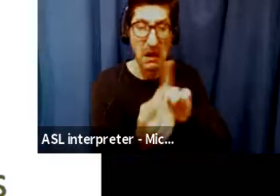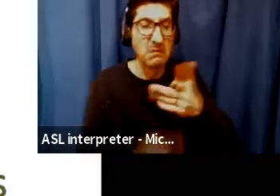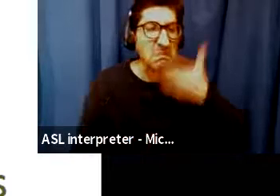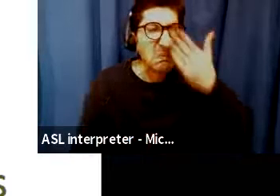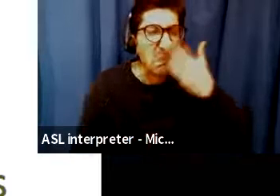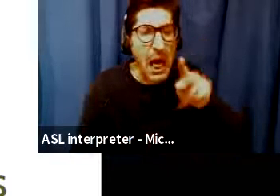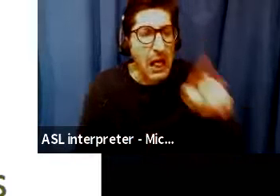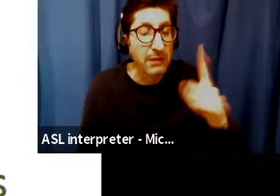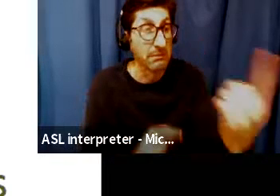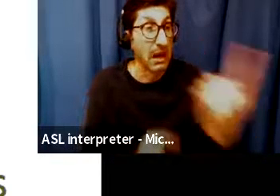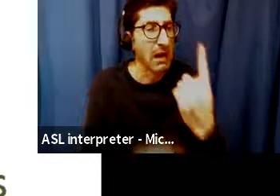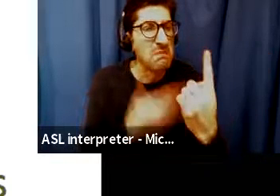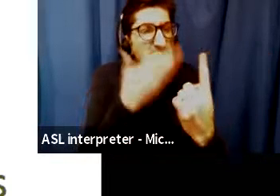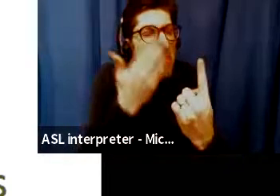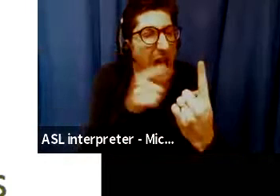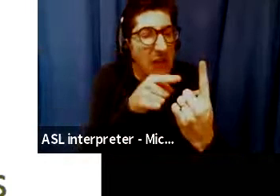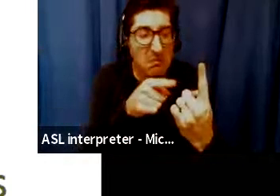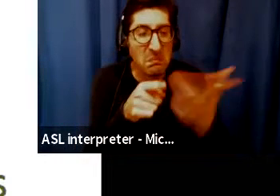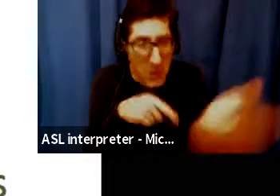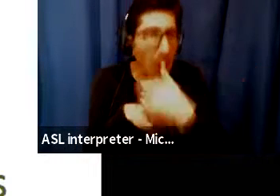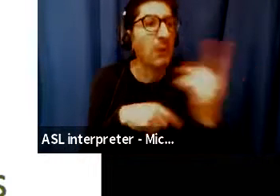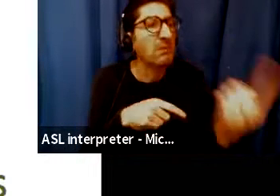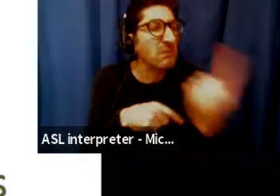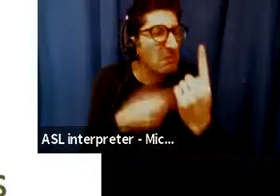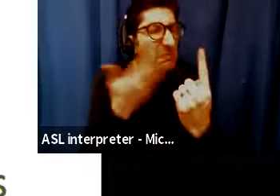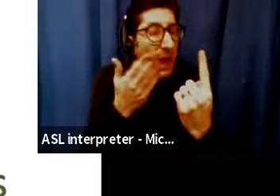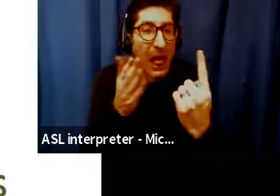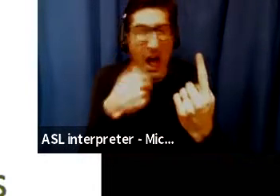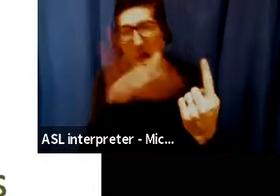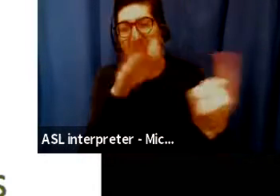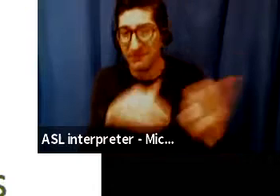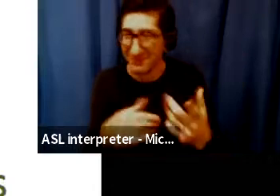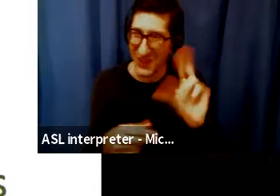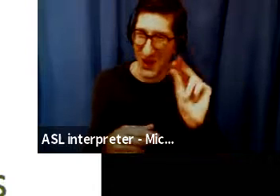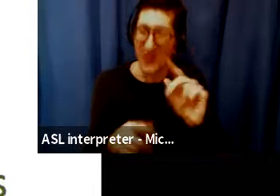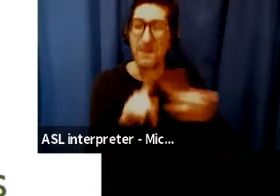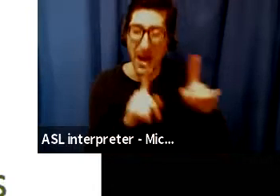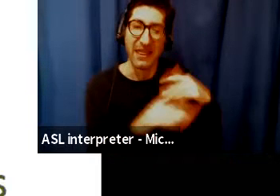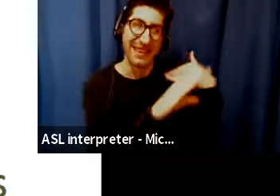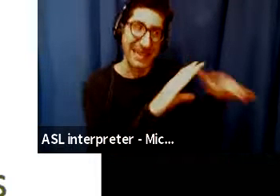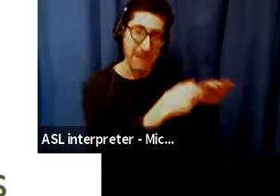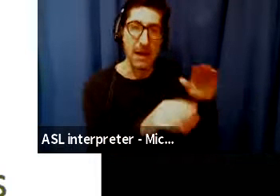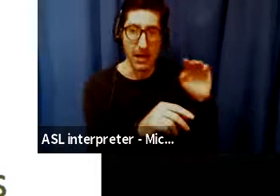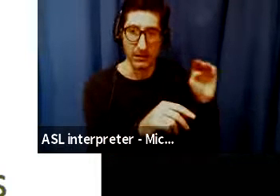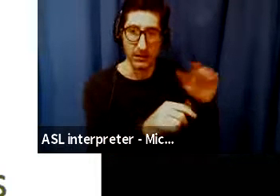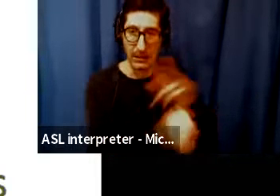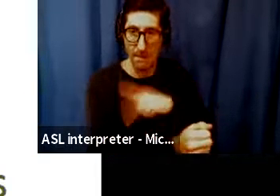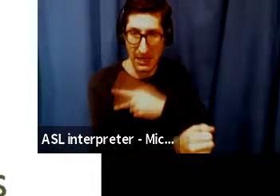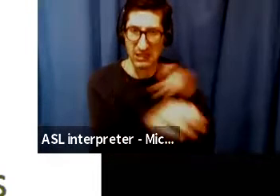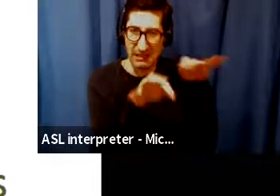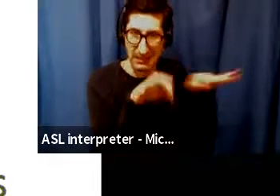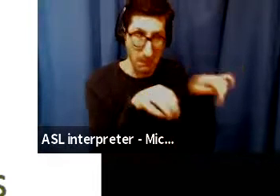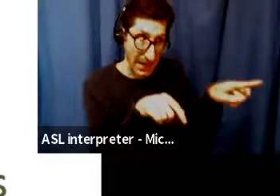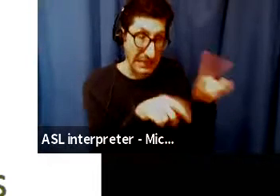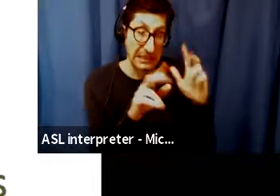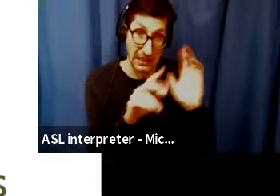they came in. And so they basically, sent an email back to Mr. F and said, here's what we're doing. We hope that it's going